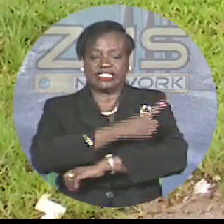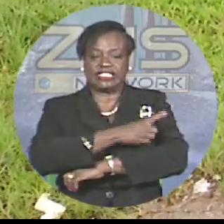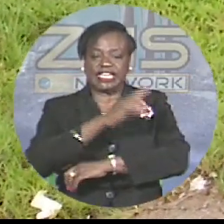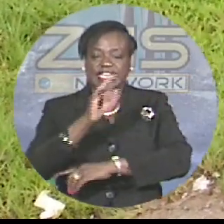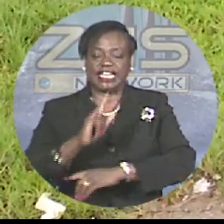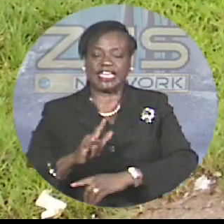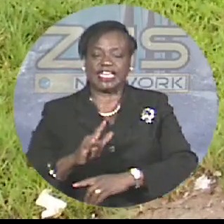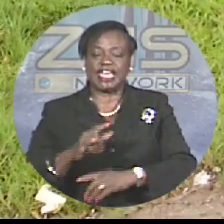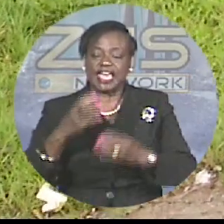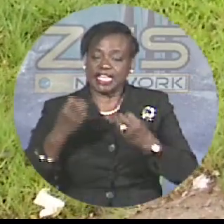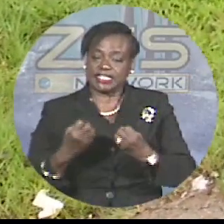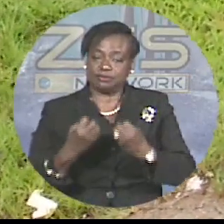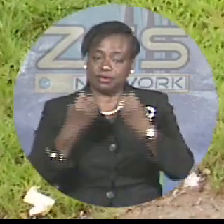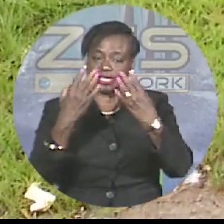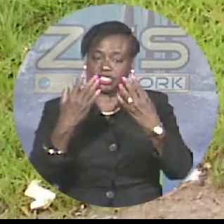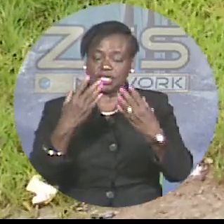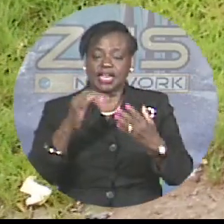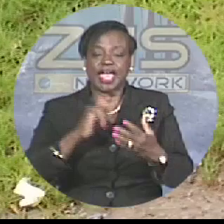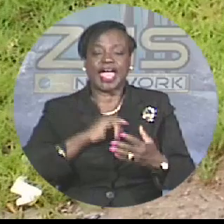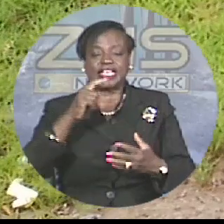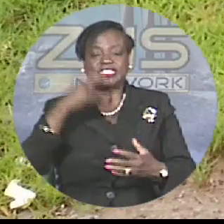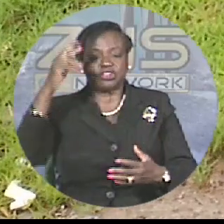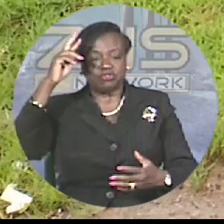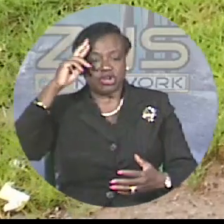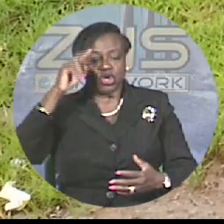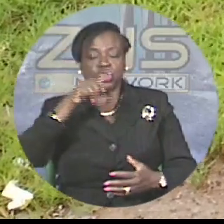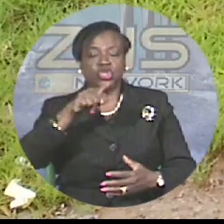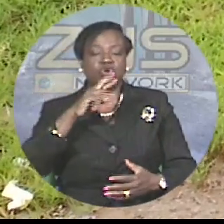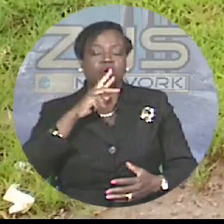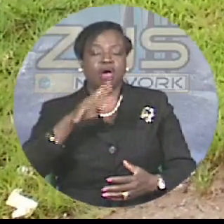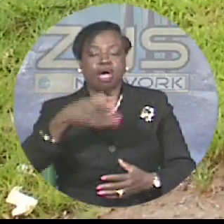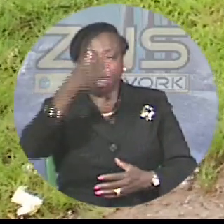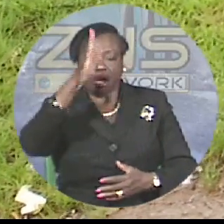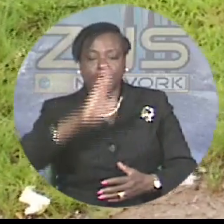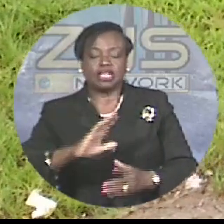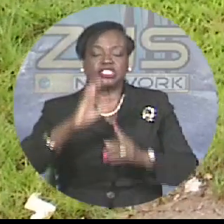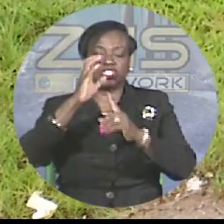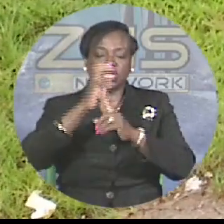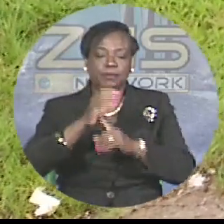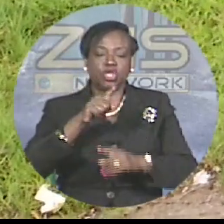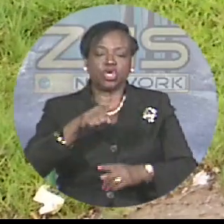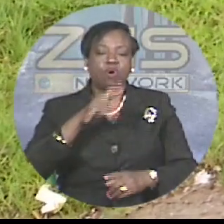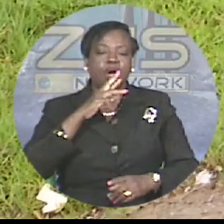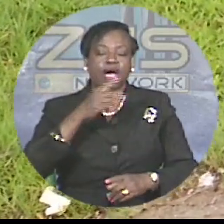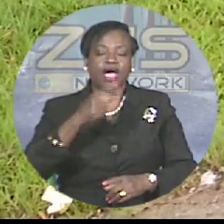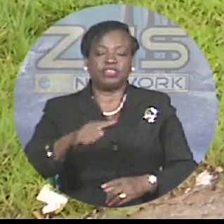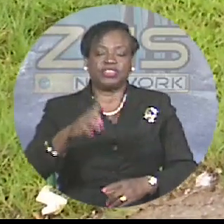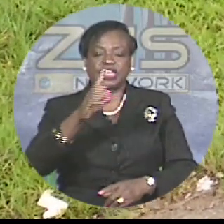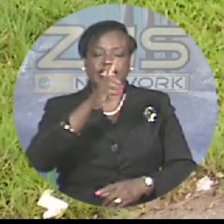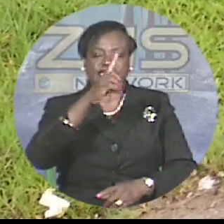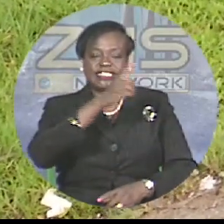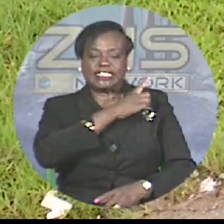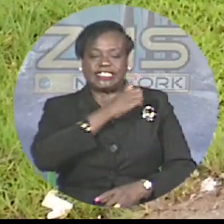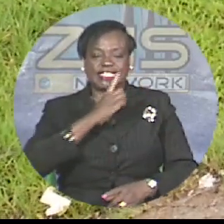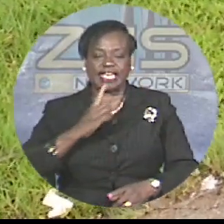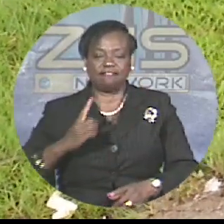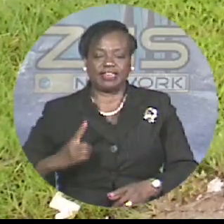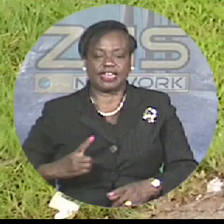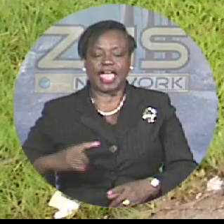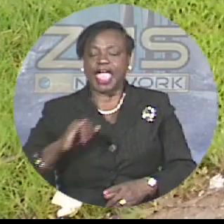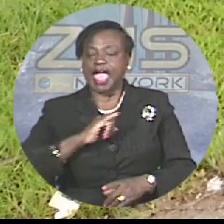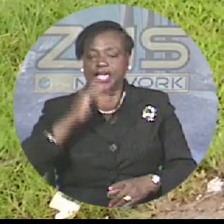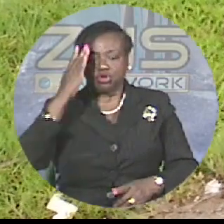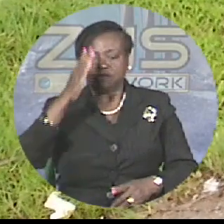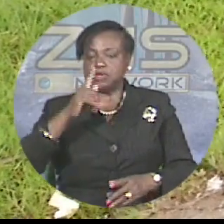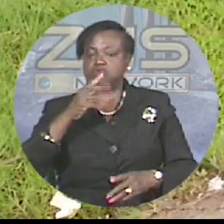Reno, you are God's champion, you're the David, and I know that you're going to win this fight. He's been training real hard.